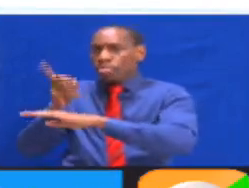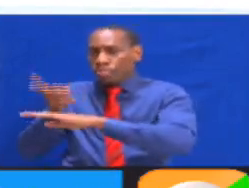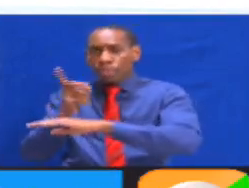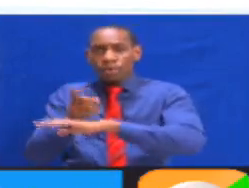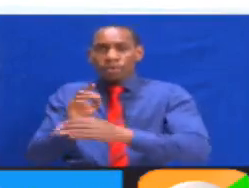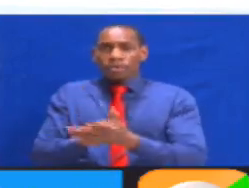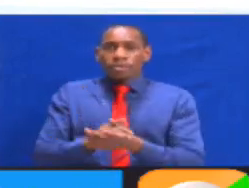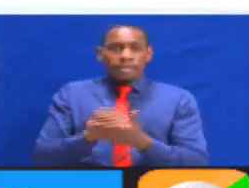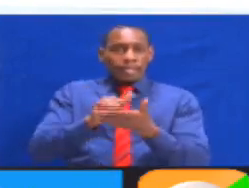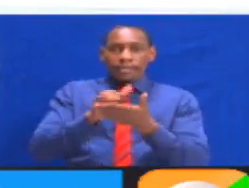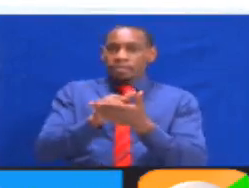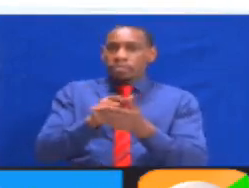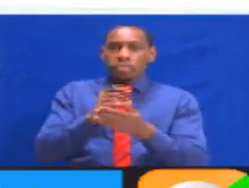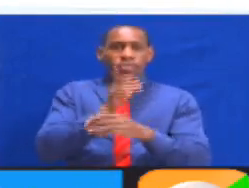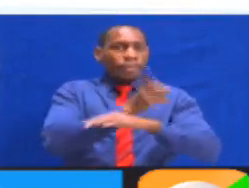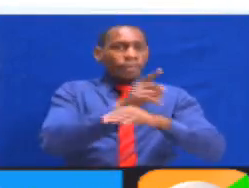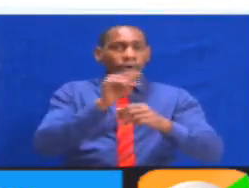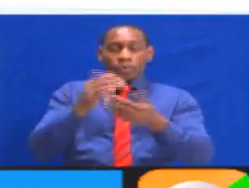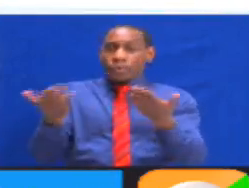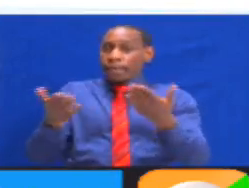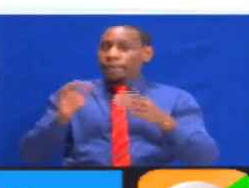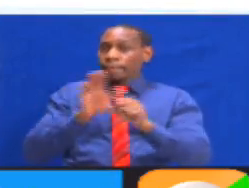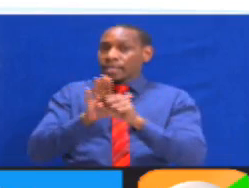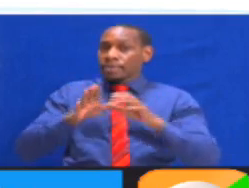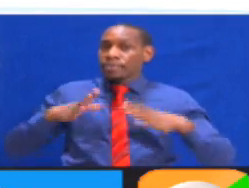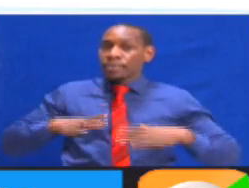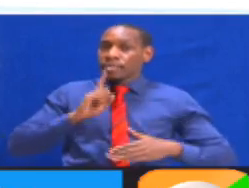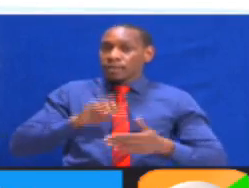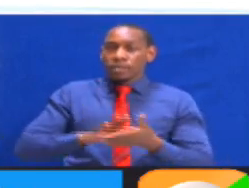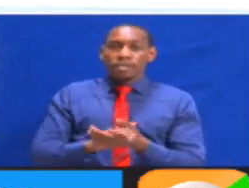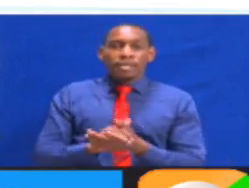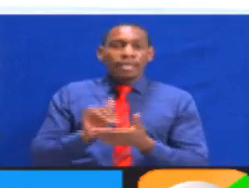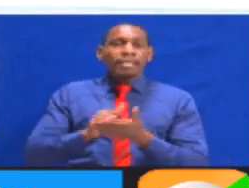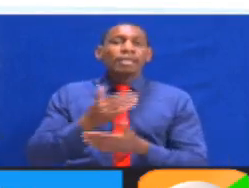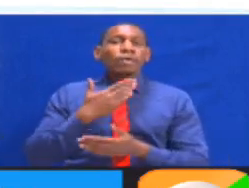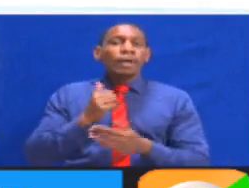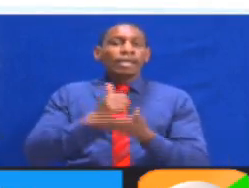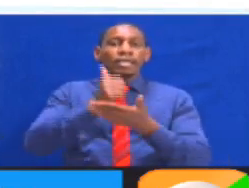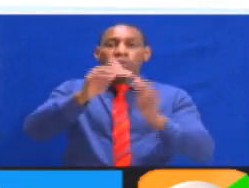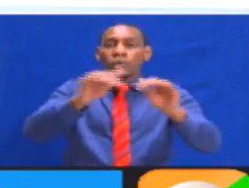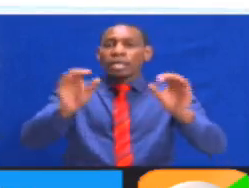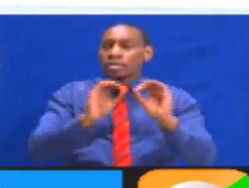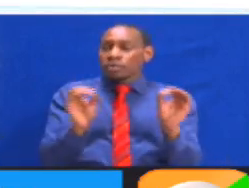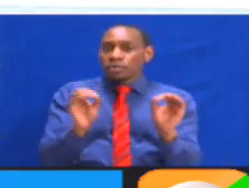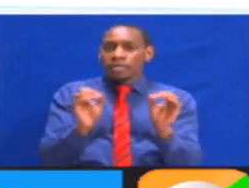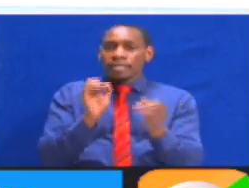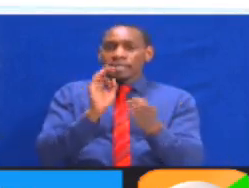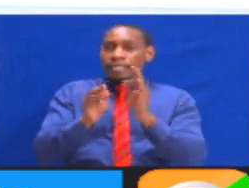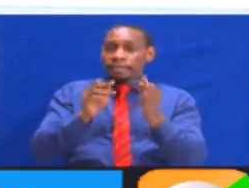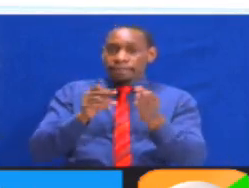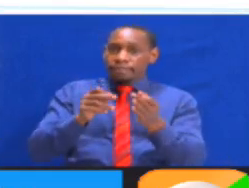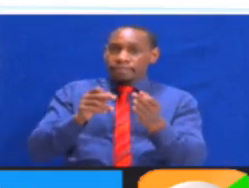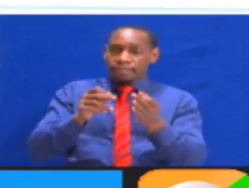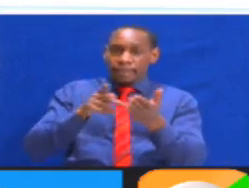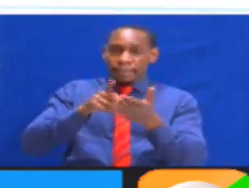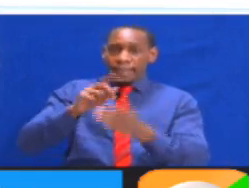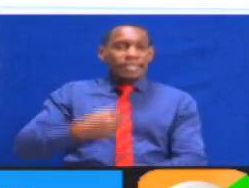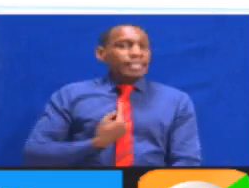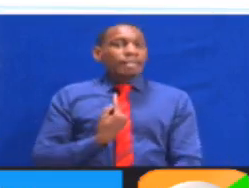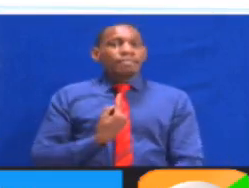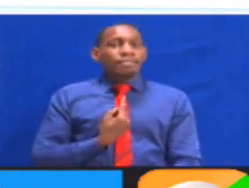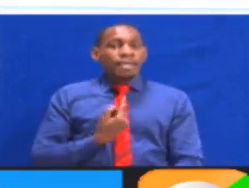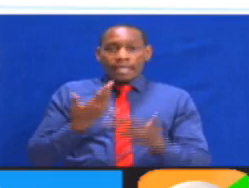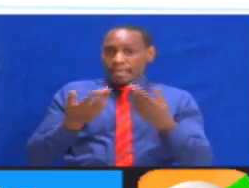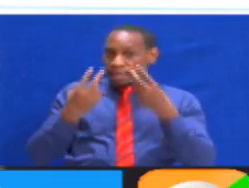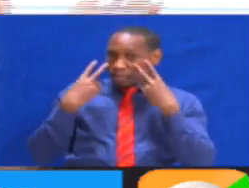harsh tones of the scolding, where most people are now saying, I don't want to go for quarantine, one, if it's at my own cost. And I think now is